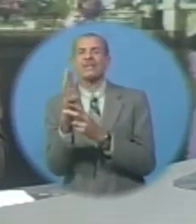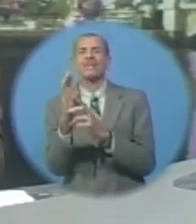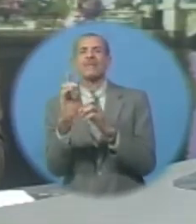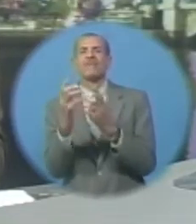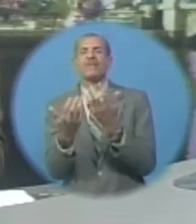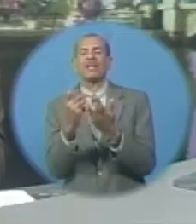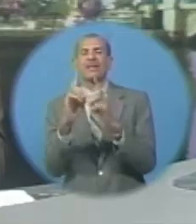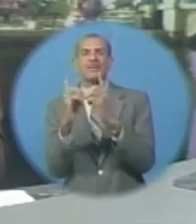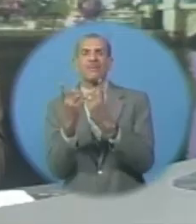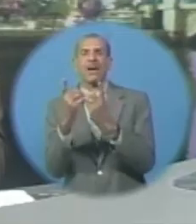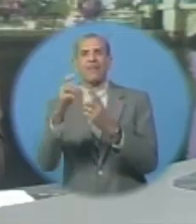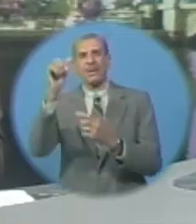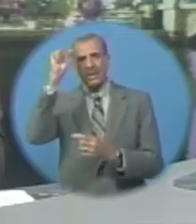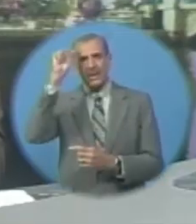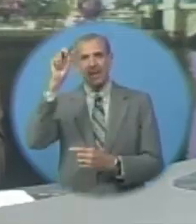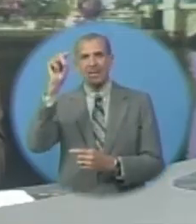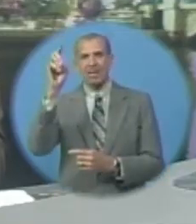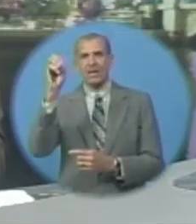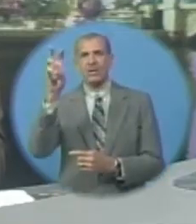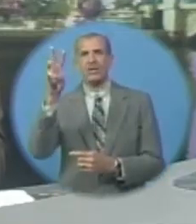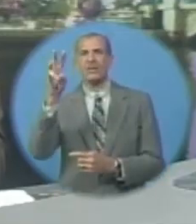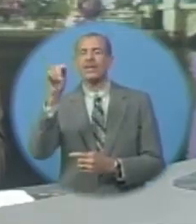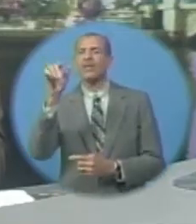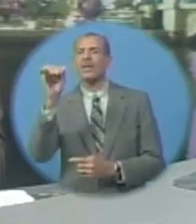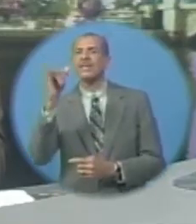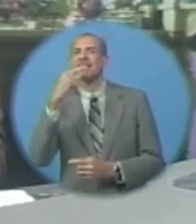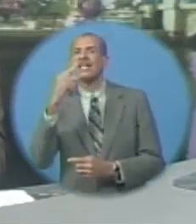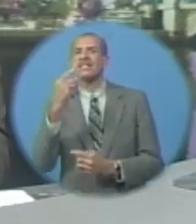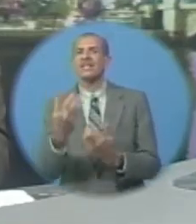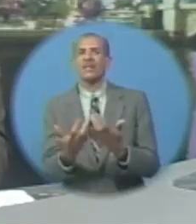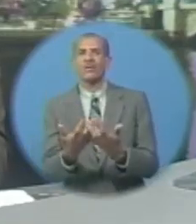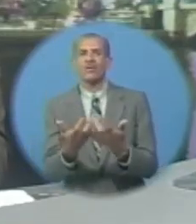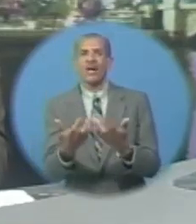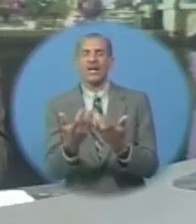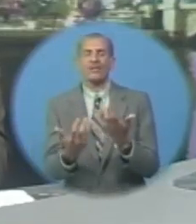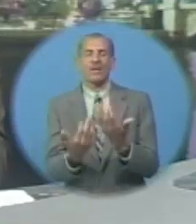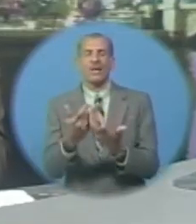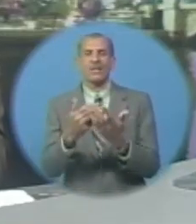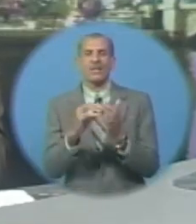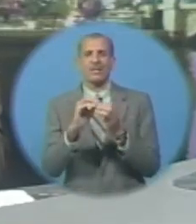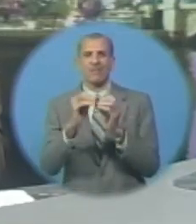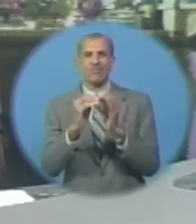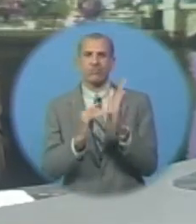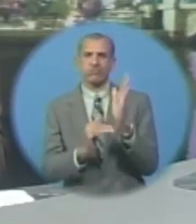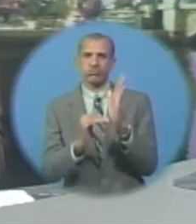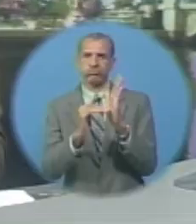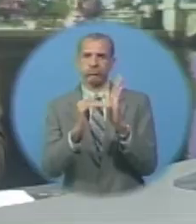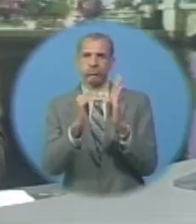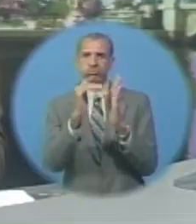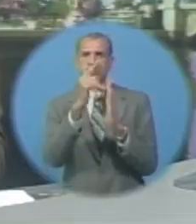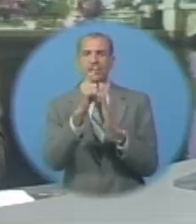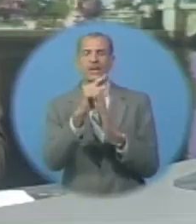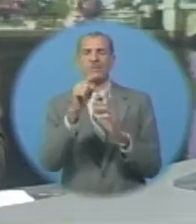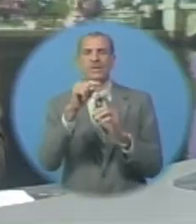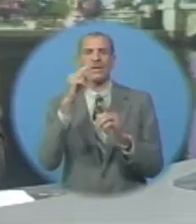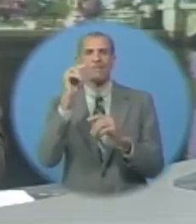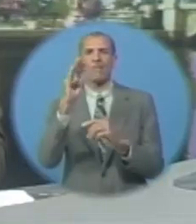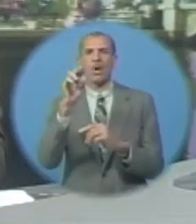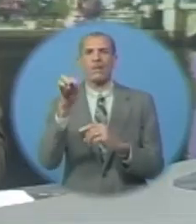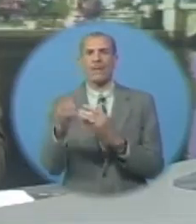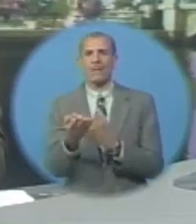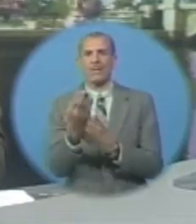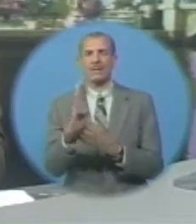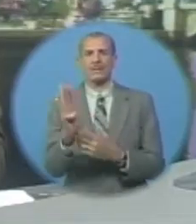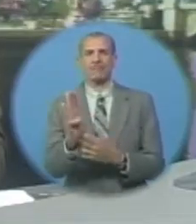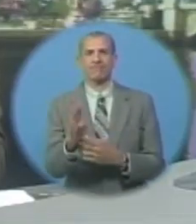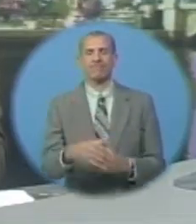Andrew Taylor, who noted that grass fires are on the rise. Taylor was a guest on CBC TV8's Morning Barbados.